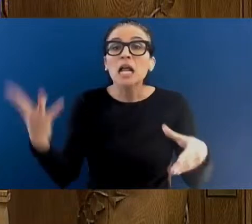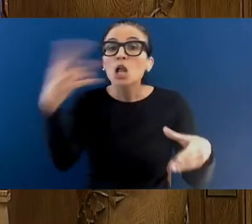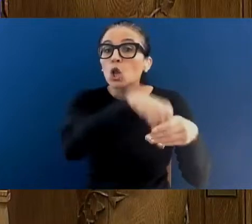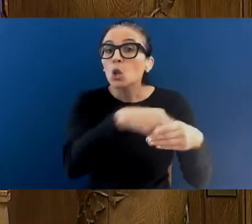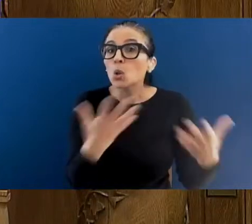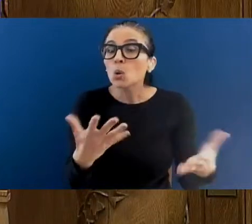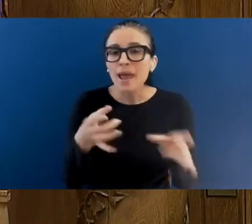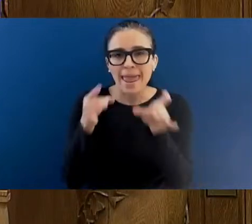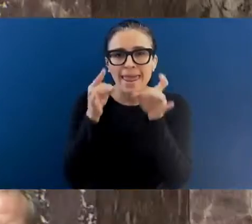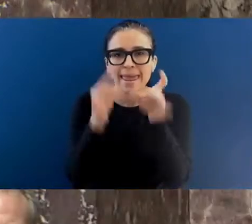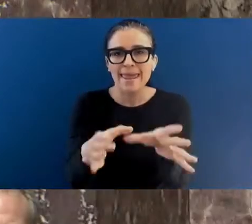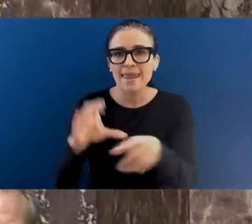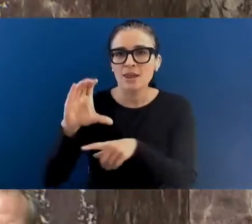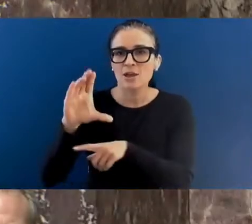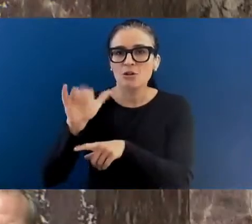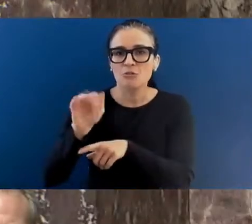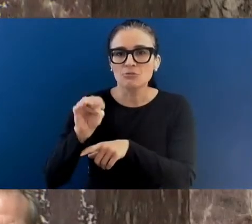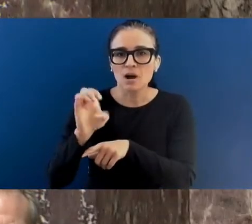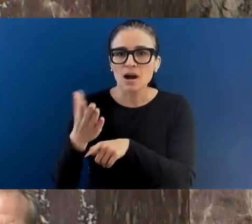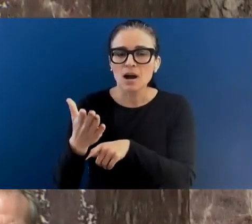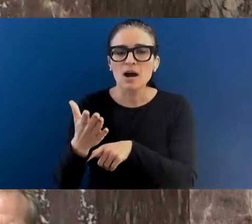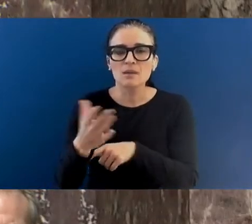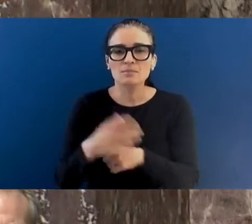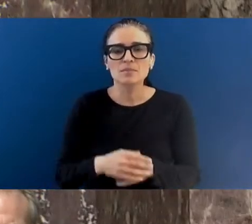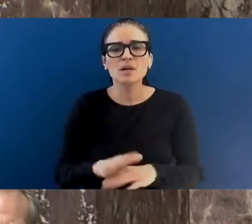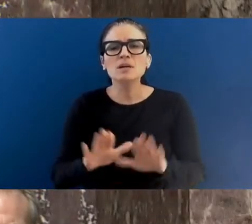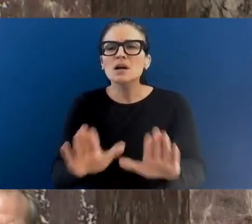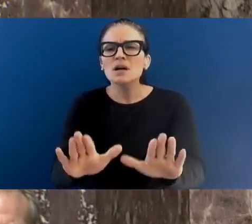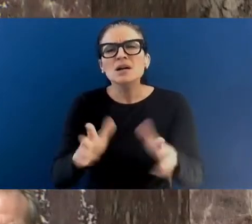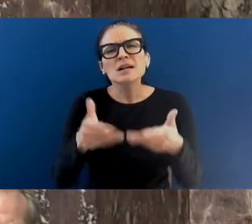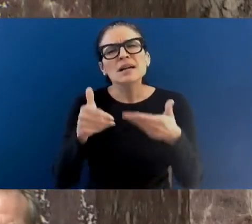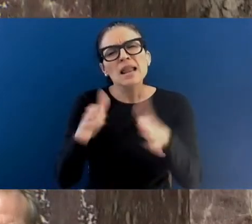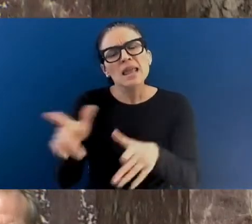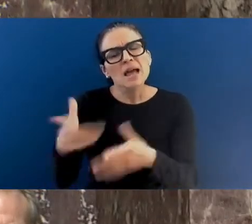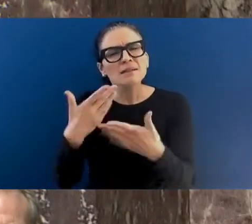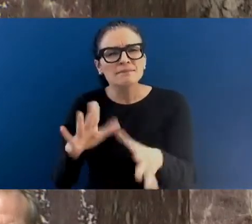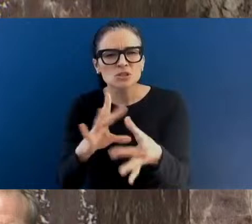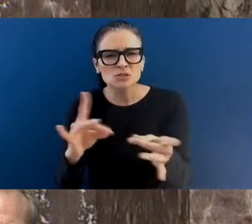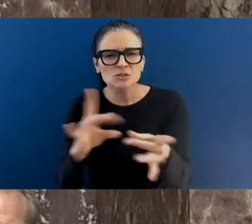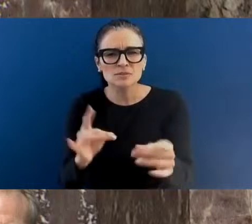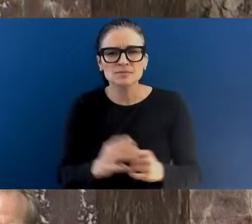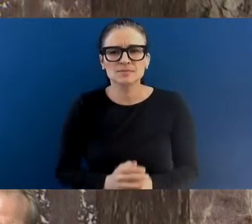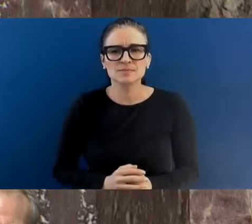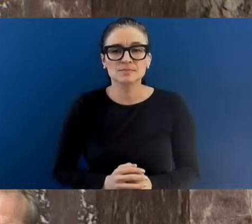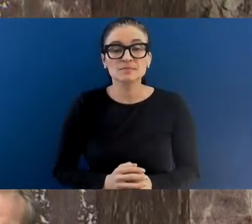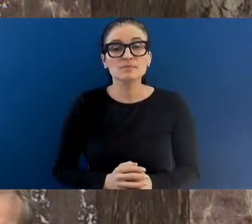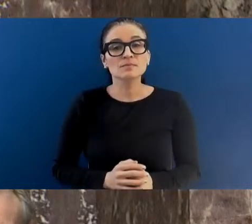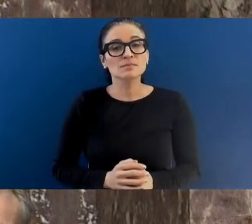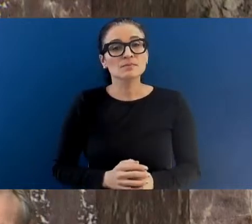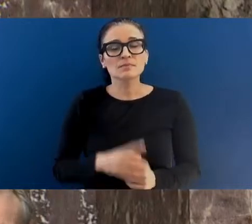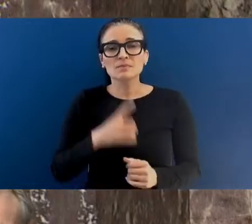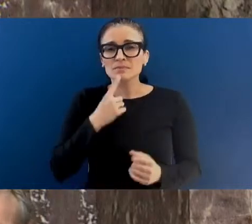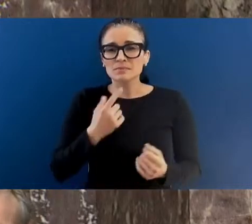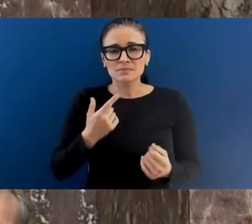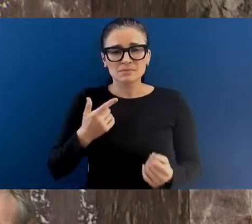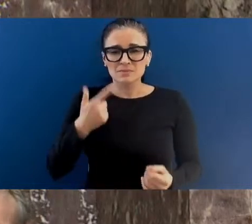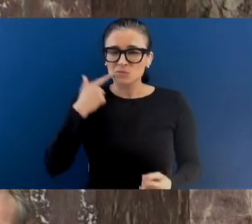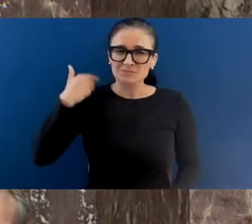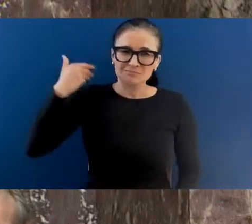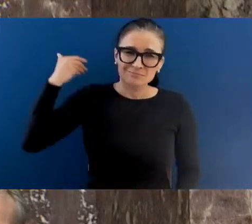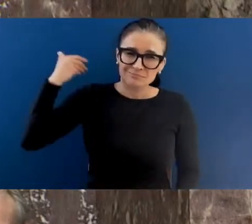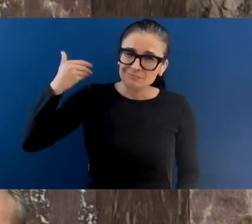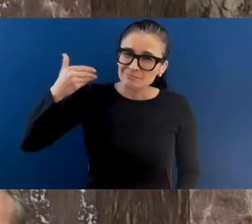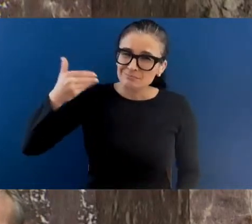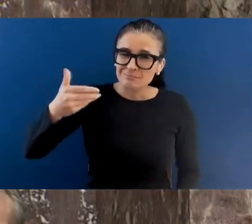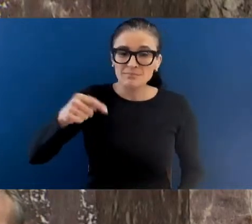Please continue. I've mentioned multiple times in this House the actions that we're taking on this. This didn't just start on October 7th.